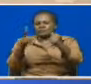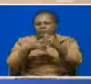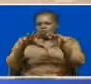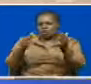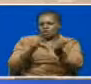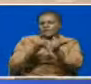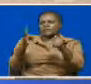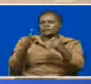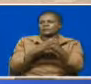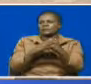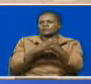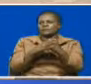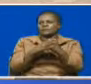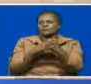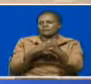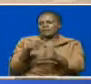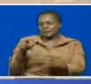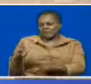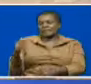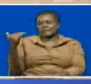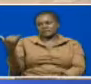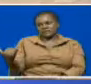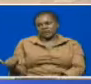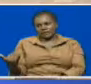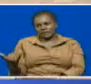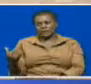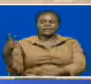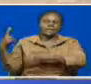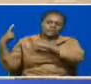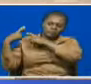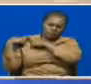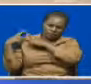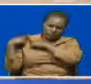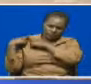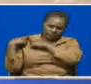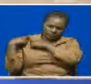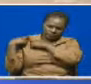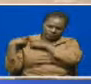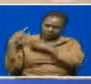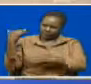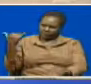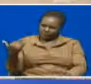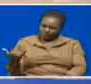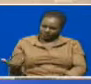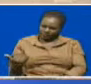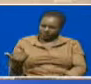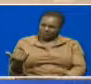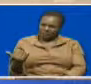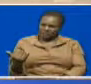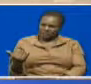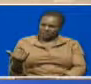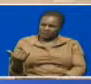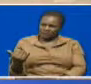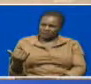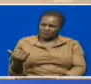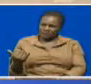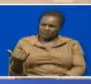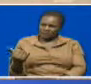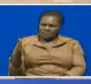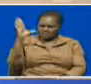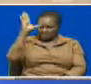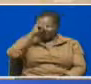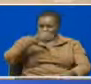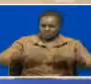years of age. That is one responsibility. Because a child who is in